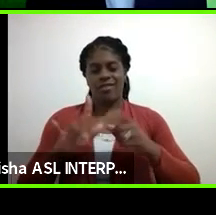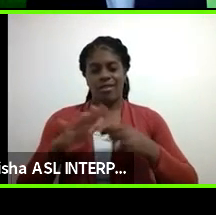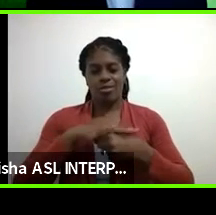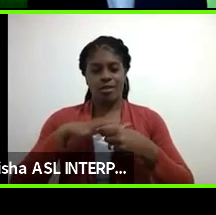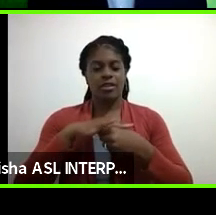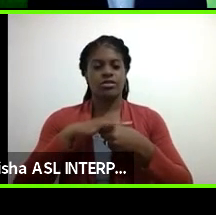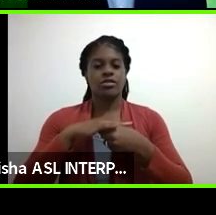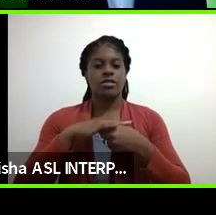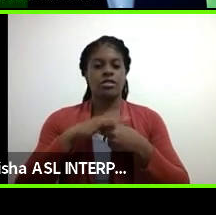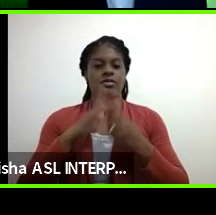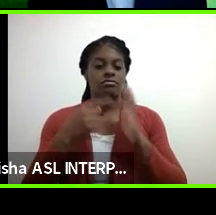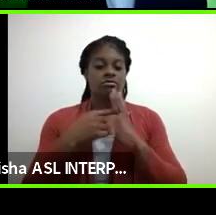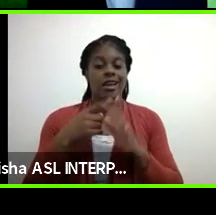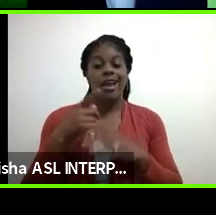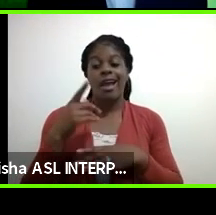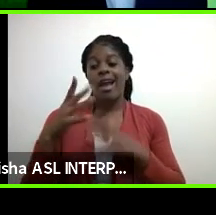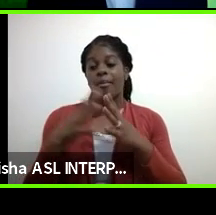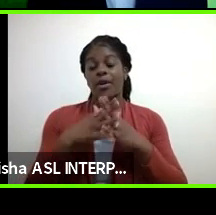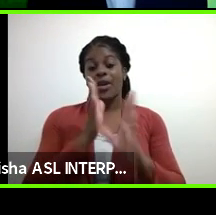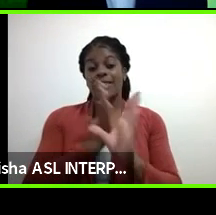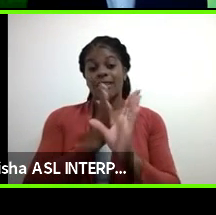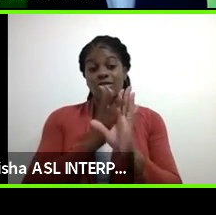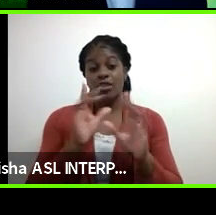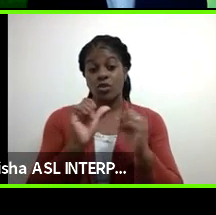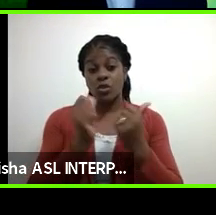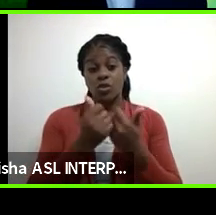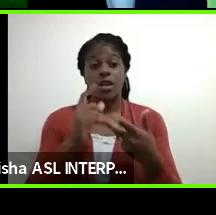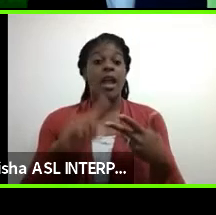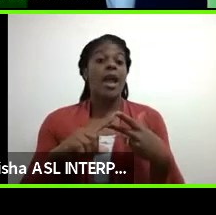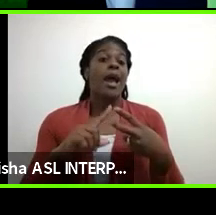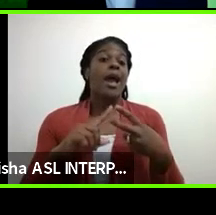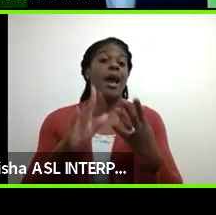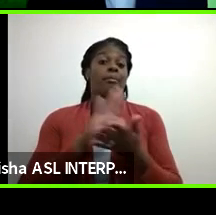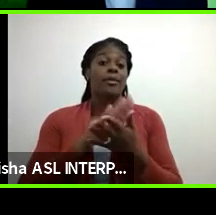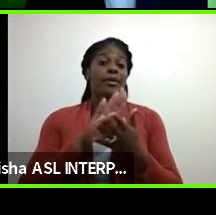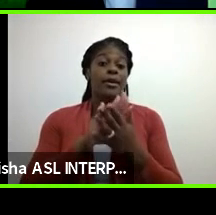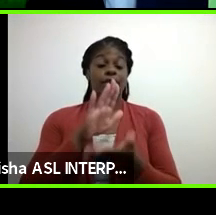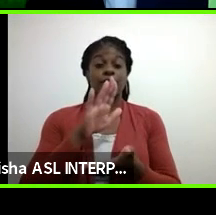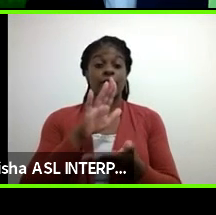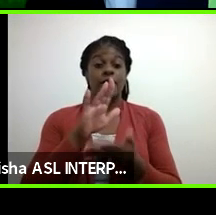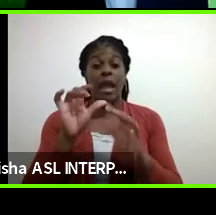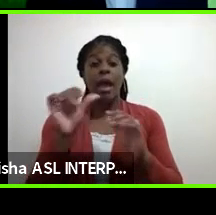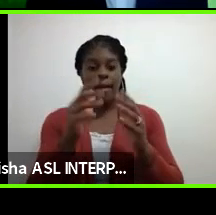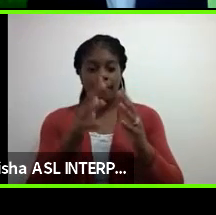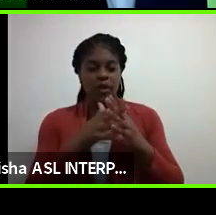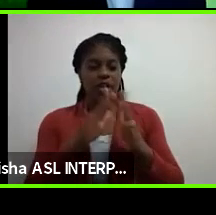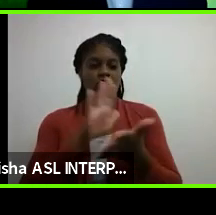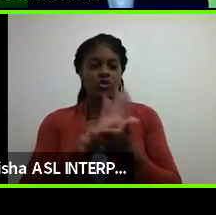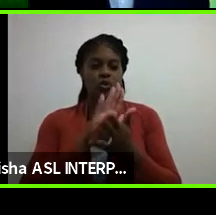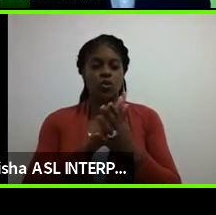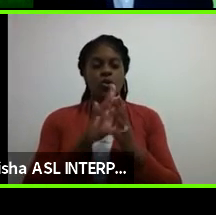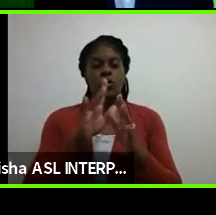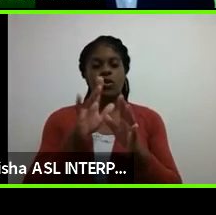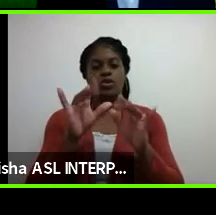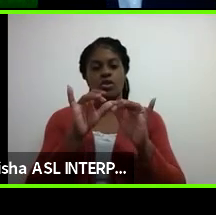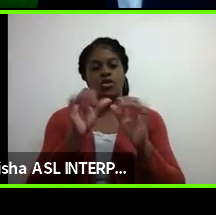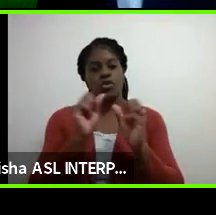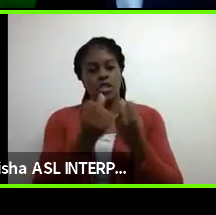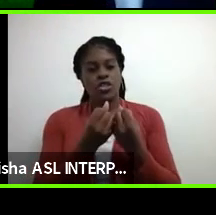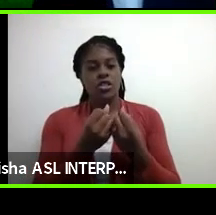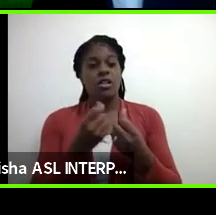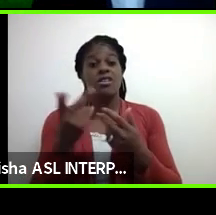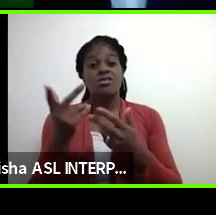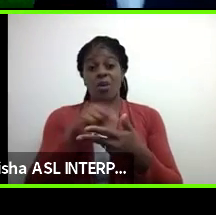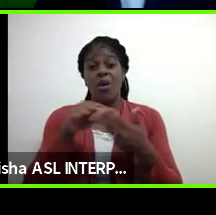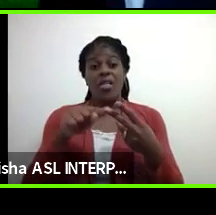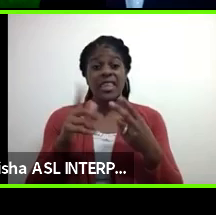the American Psychological Association, the American School Counseling Association, to our mental health providers so that they can also work with their teachers on having